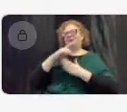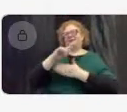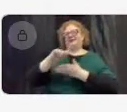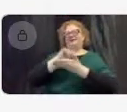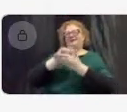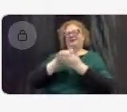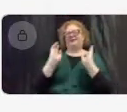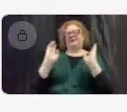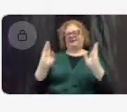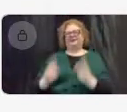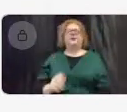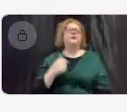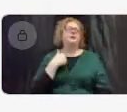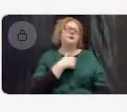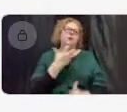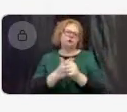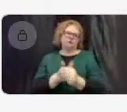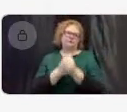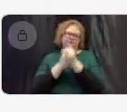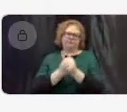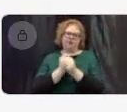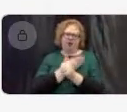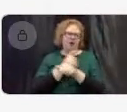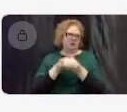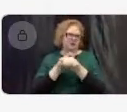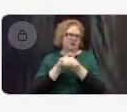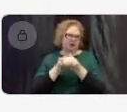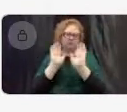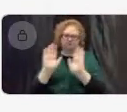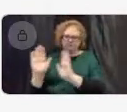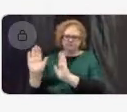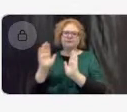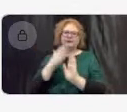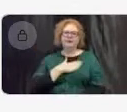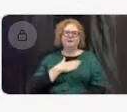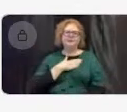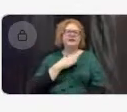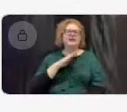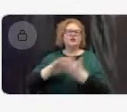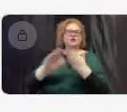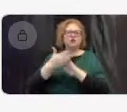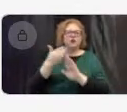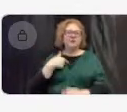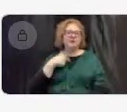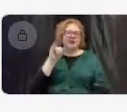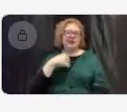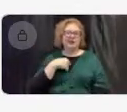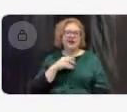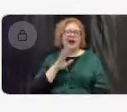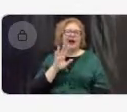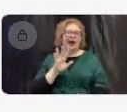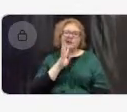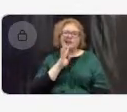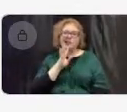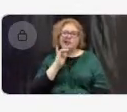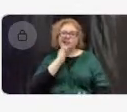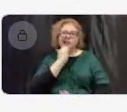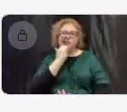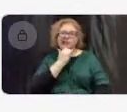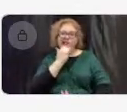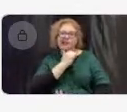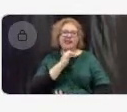and definitely with our timekeeping. The first one up, and please forgive me if I mispronounce the name. I have a